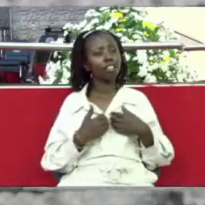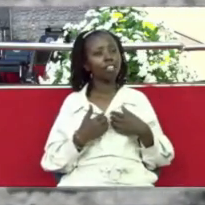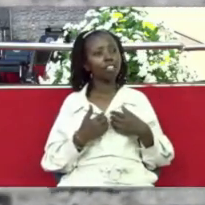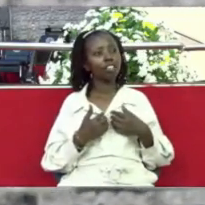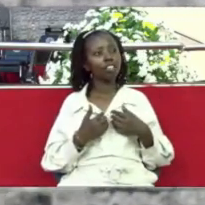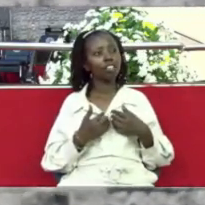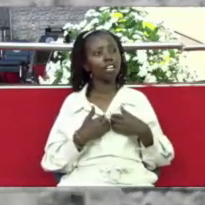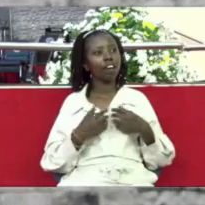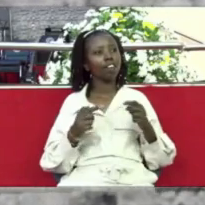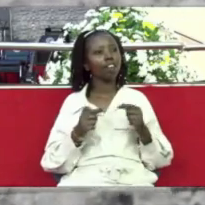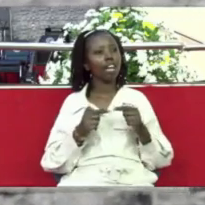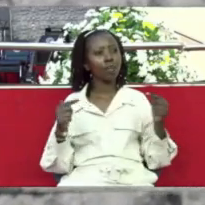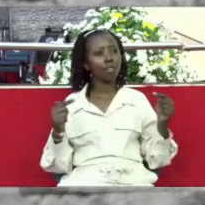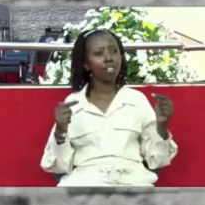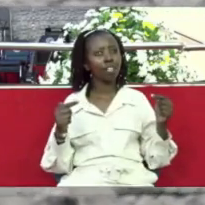another man.